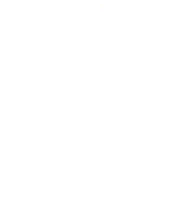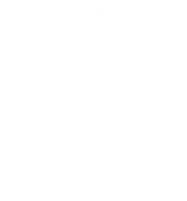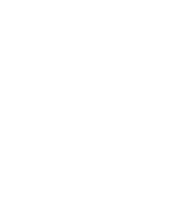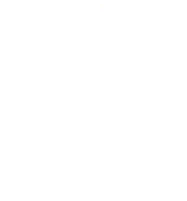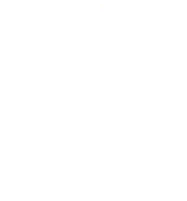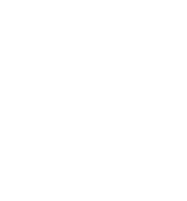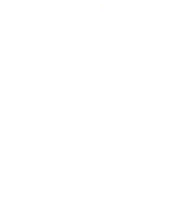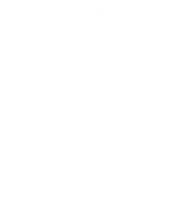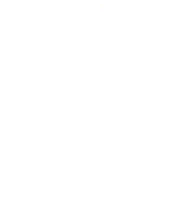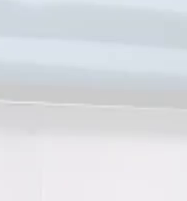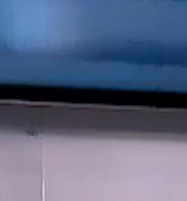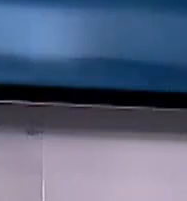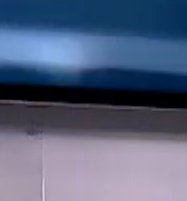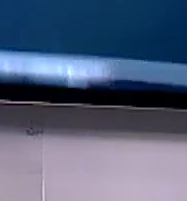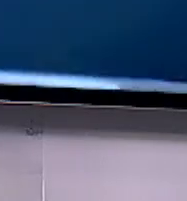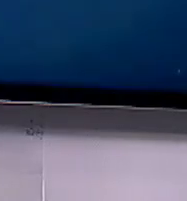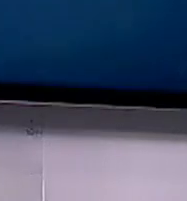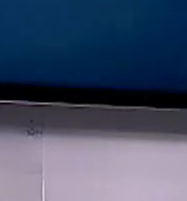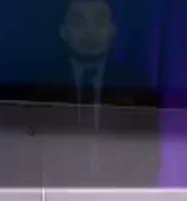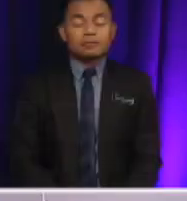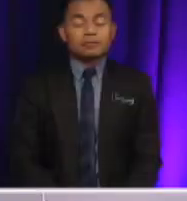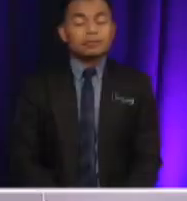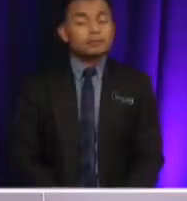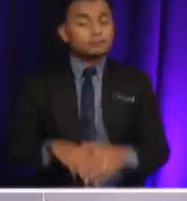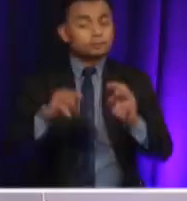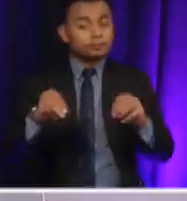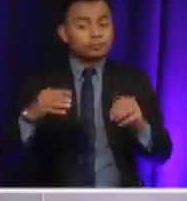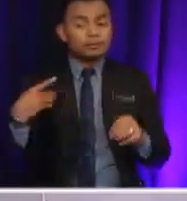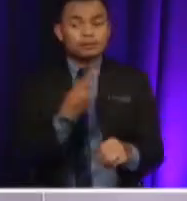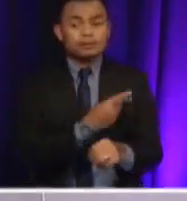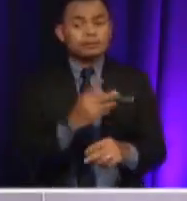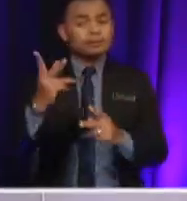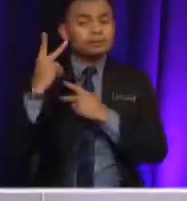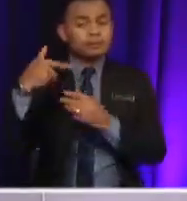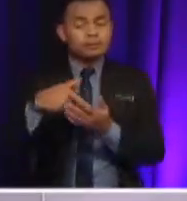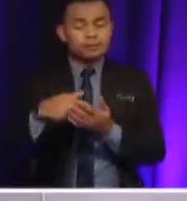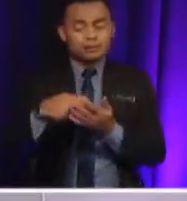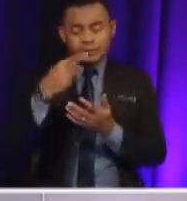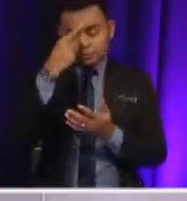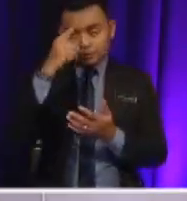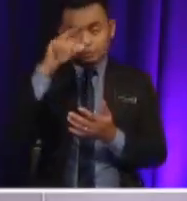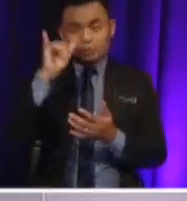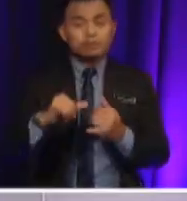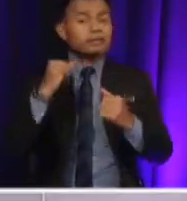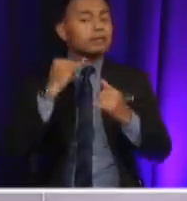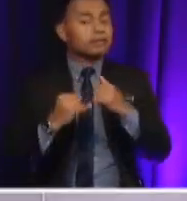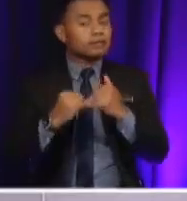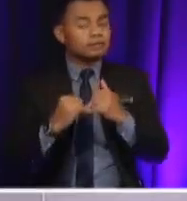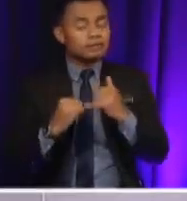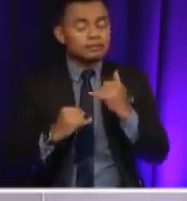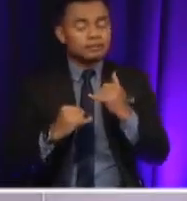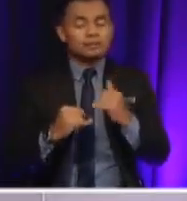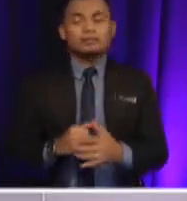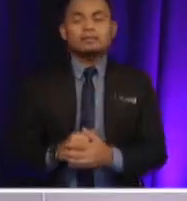EduwebTV KPM. Pupils, we are back at the final segment for today. Very exciting,